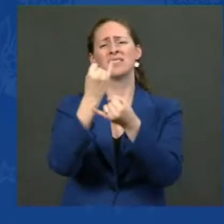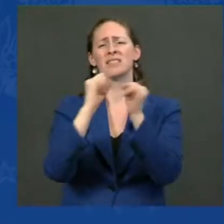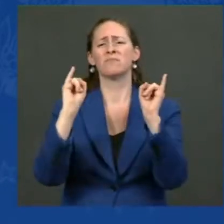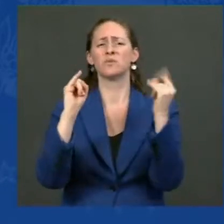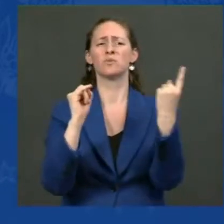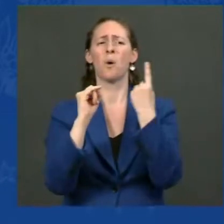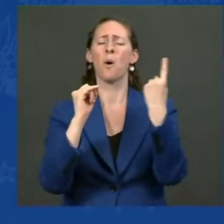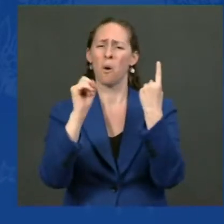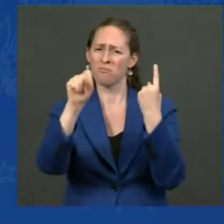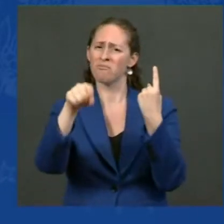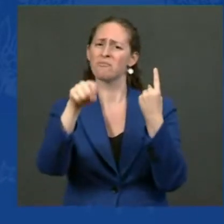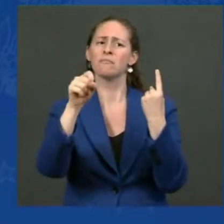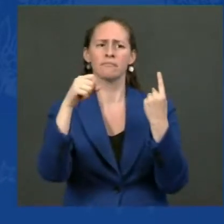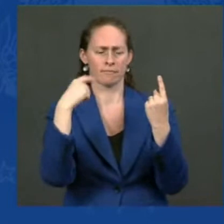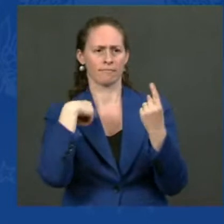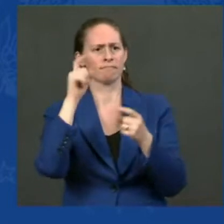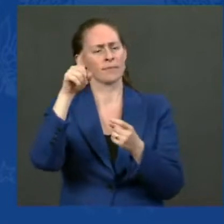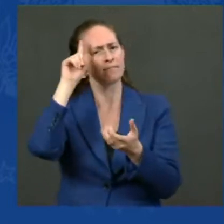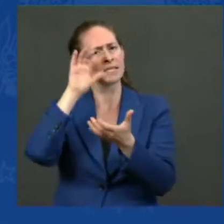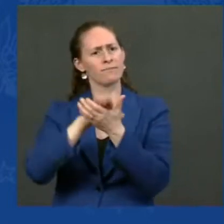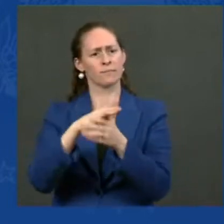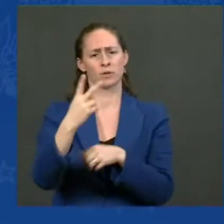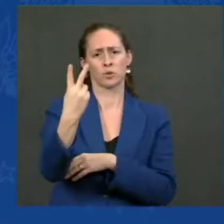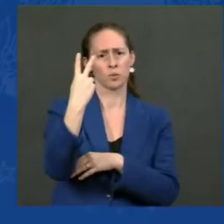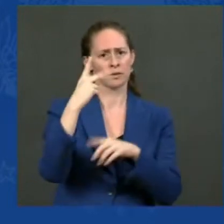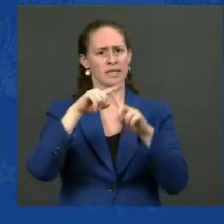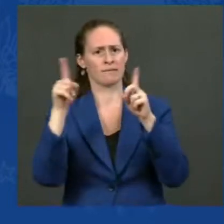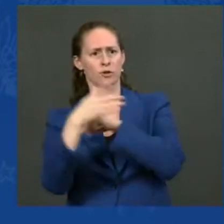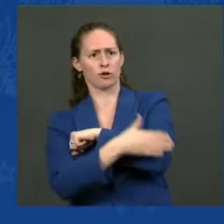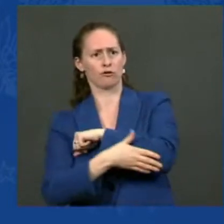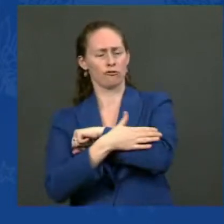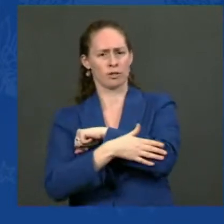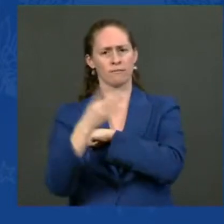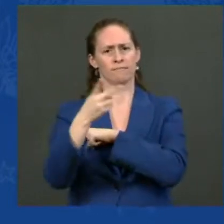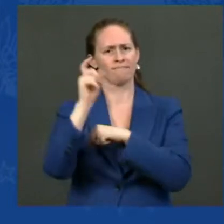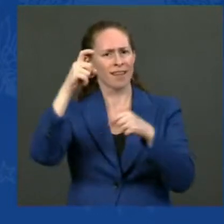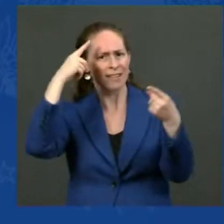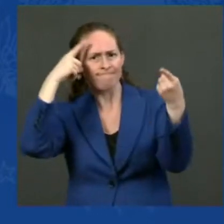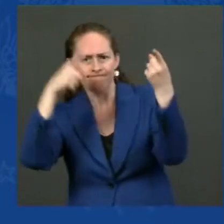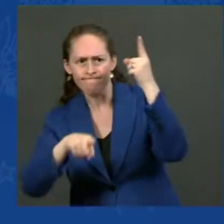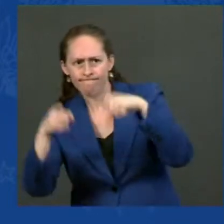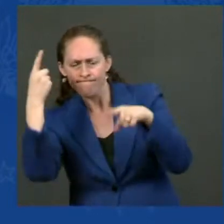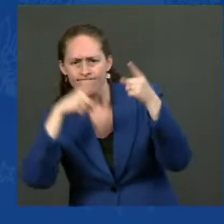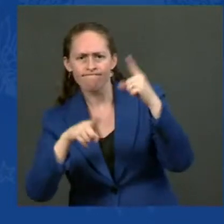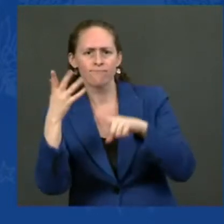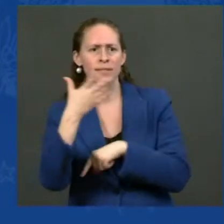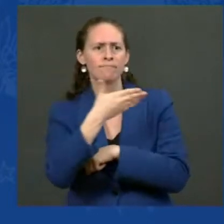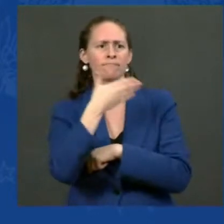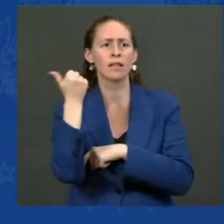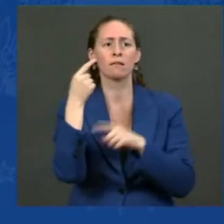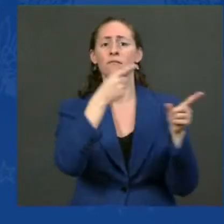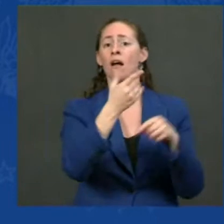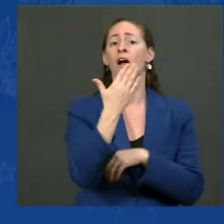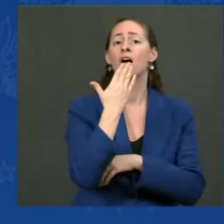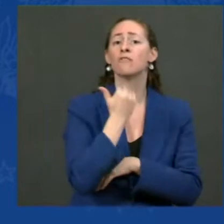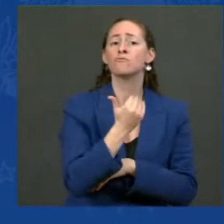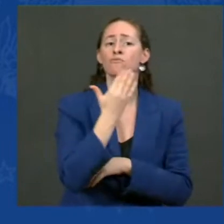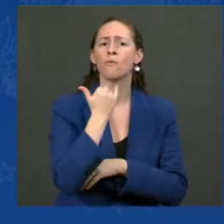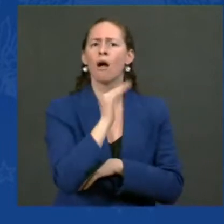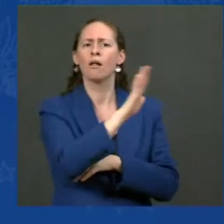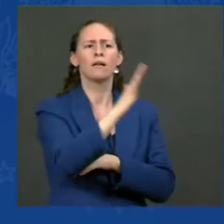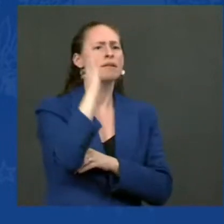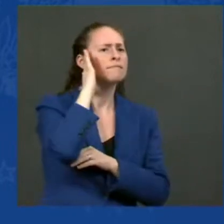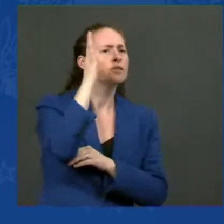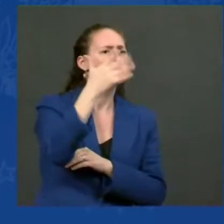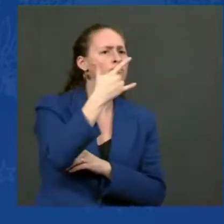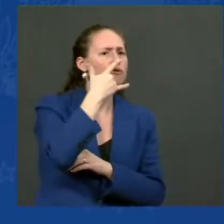that a two-state solution is the best way to ensure Israel's future as a Jewish democratic state, living in peace alongside